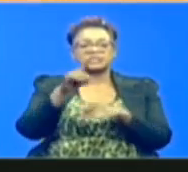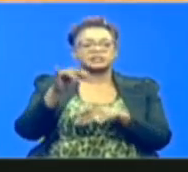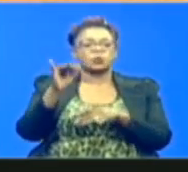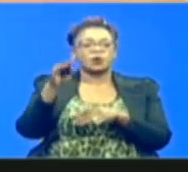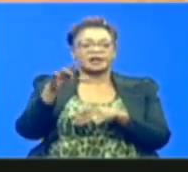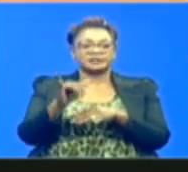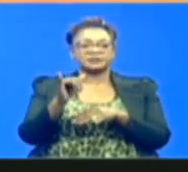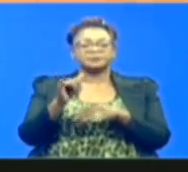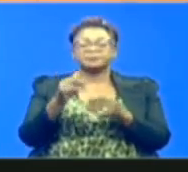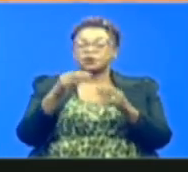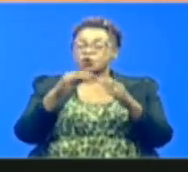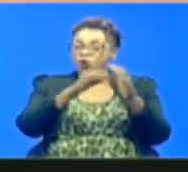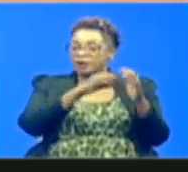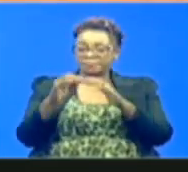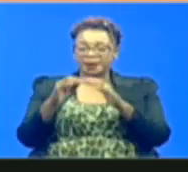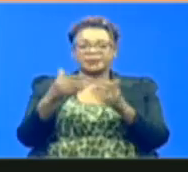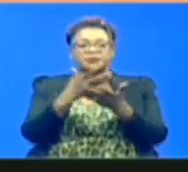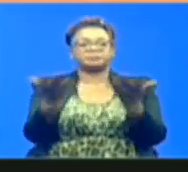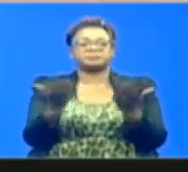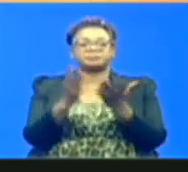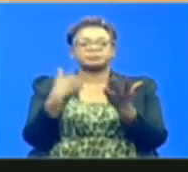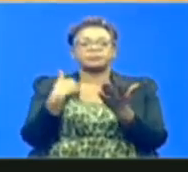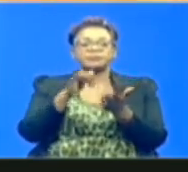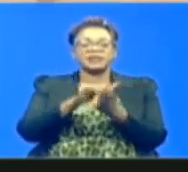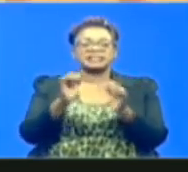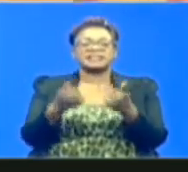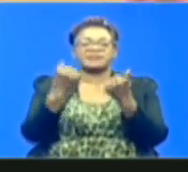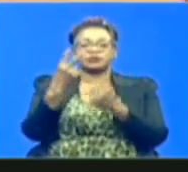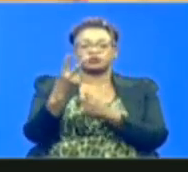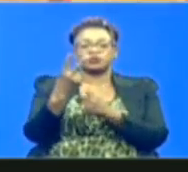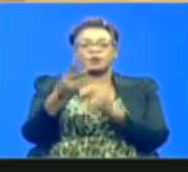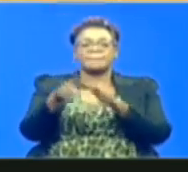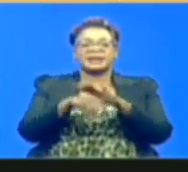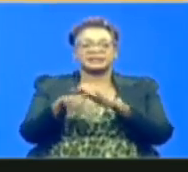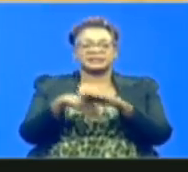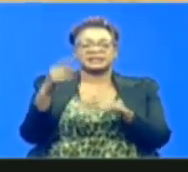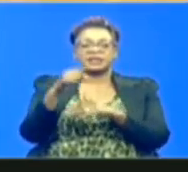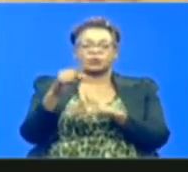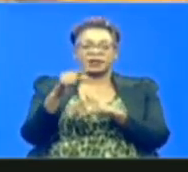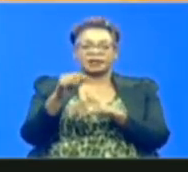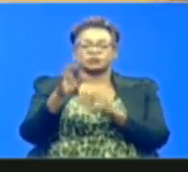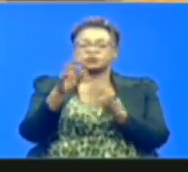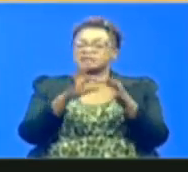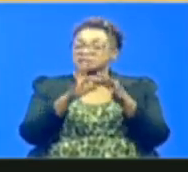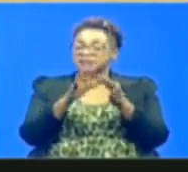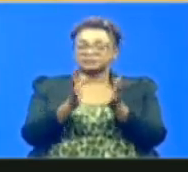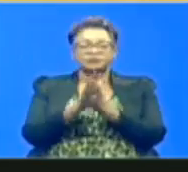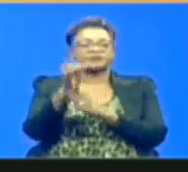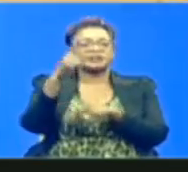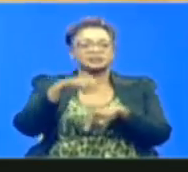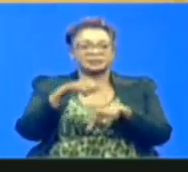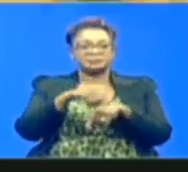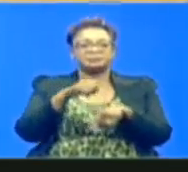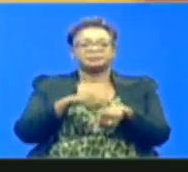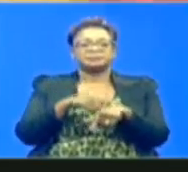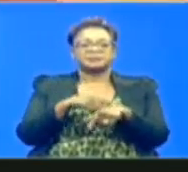Cinema goalkeeper Eric Ogwade was the hero after saving two penalties. Githurai United stormed the final for the first time after edging